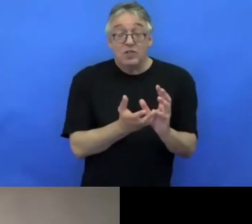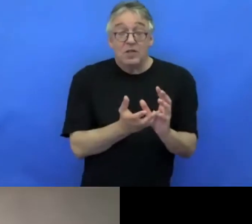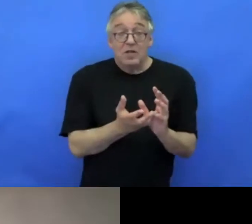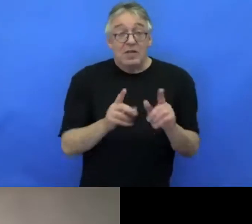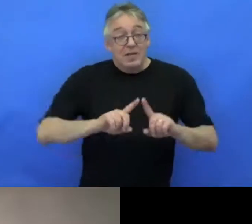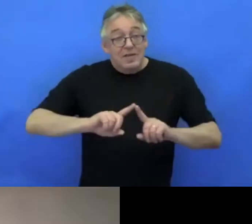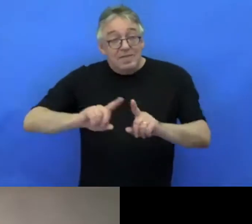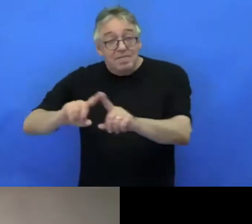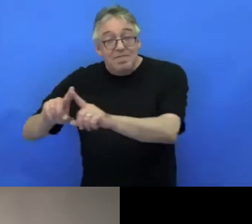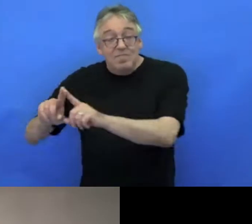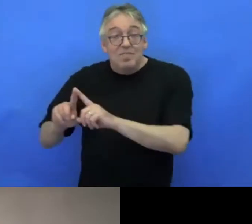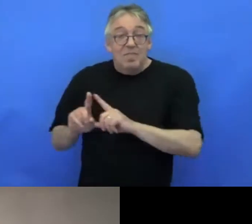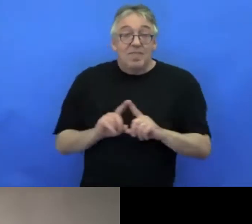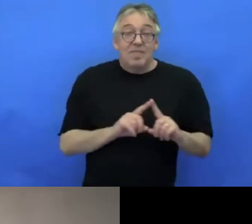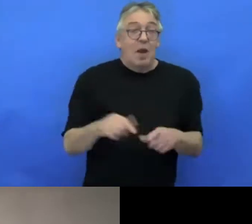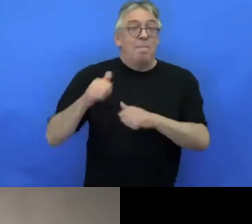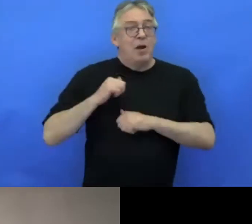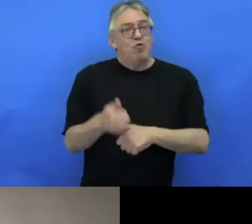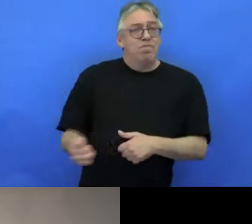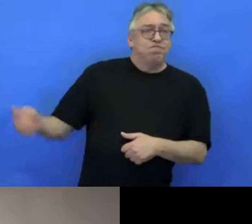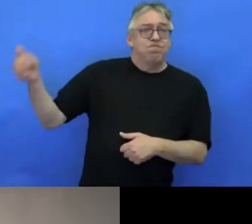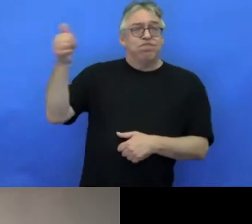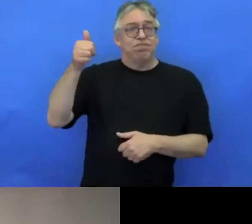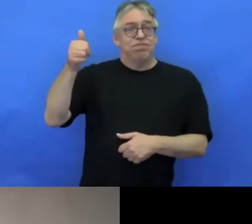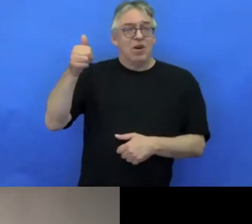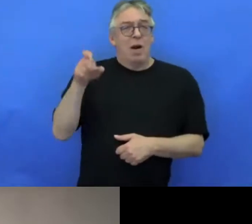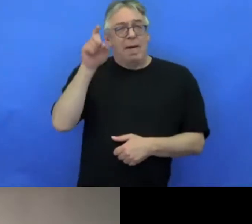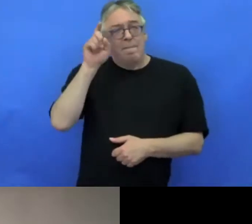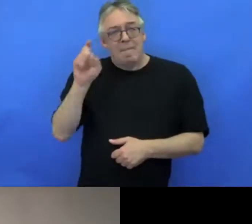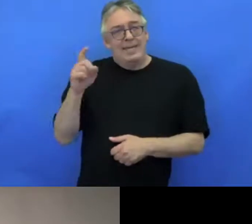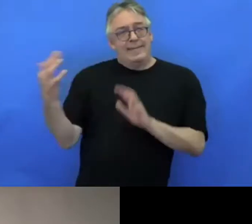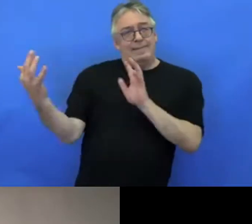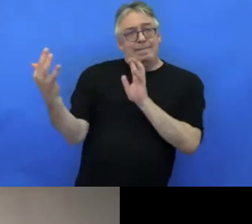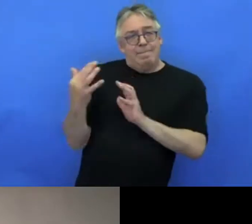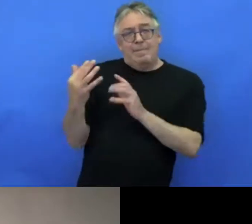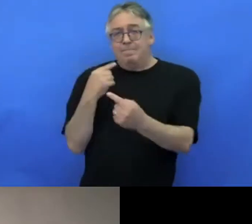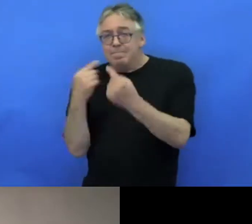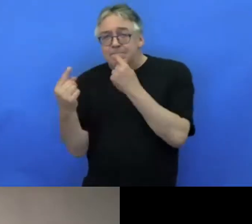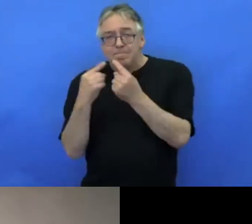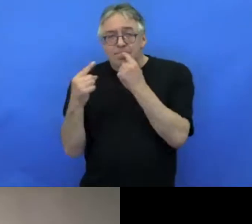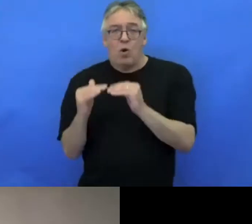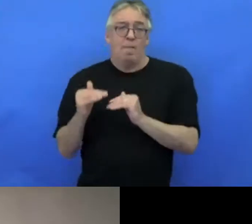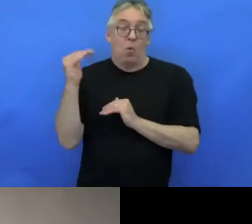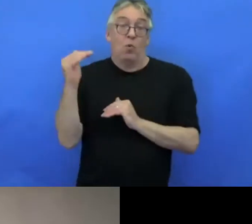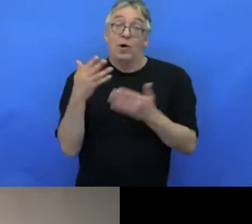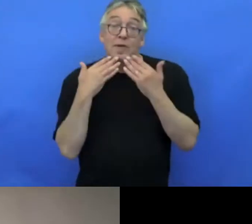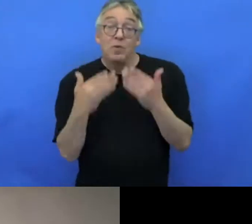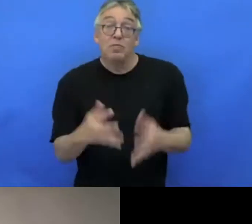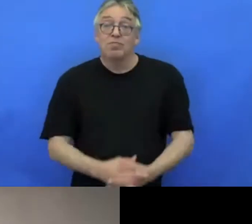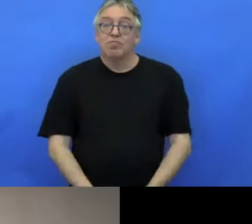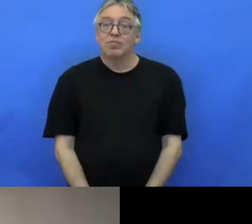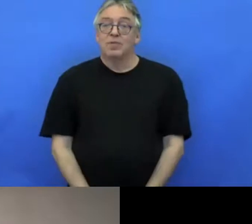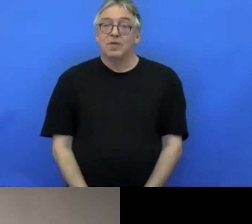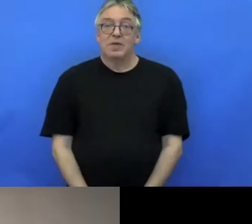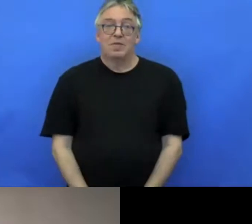as well. So I'll leave it at that at this juncture, but happy to elaborate more. Thanks. Thank you so